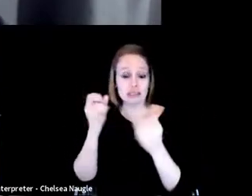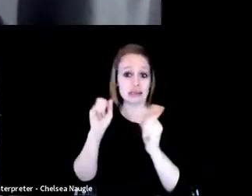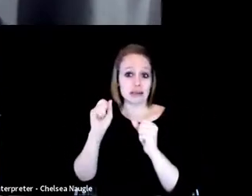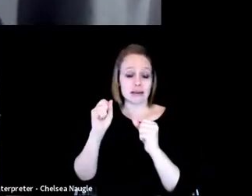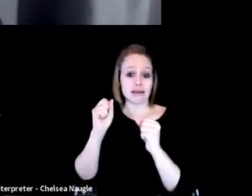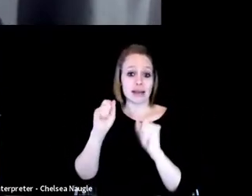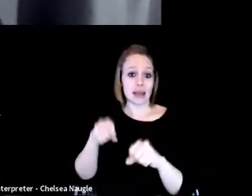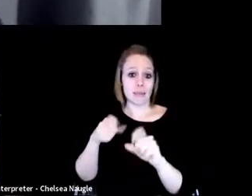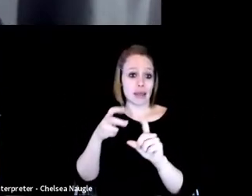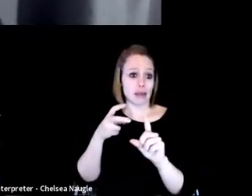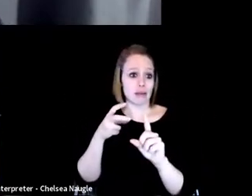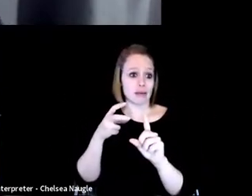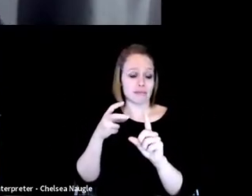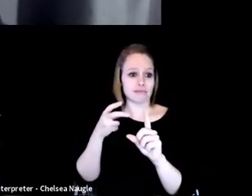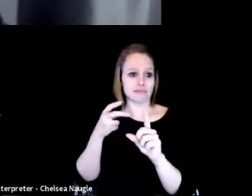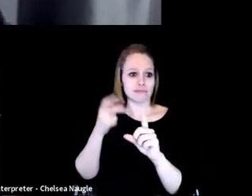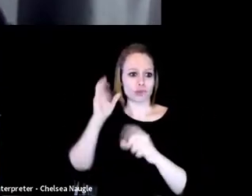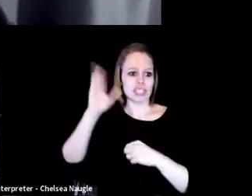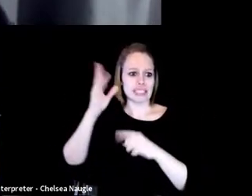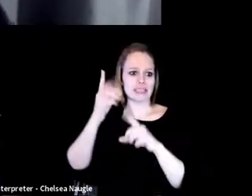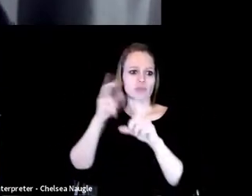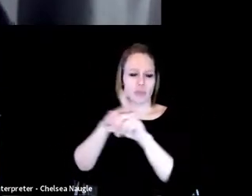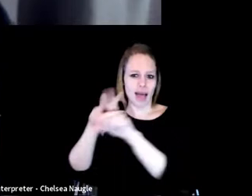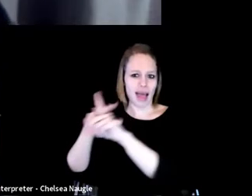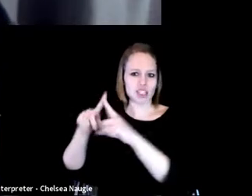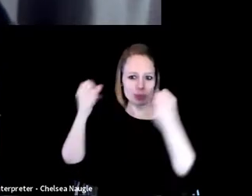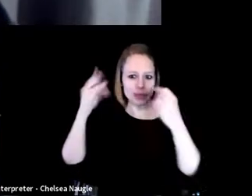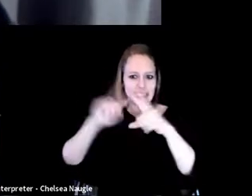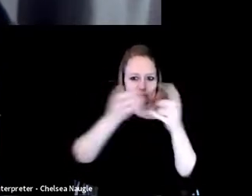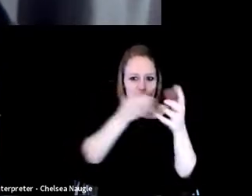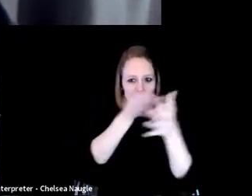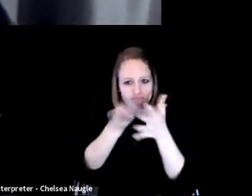because you do touch on so many areas.